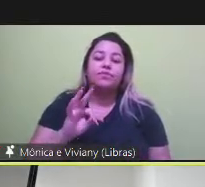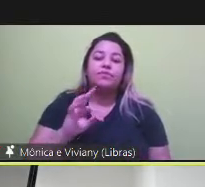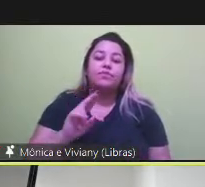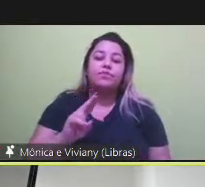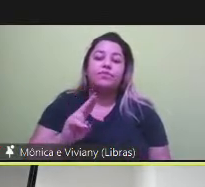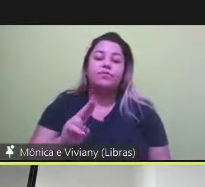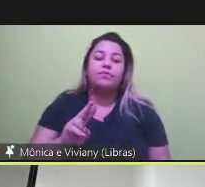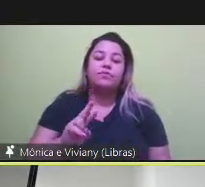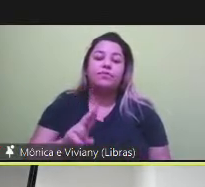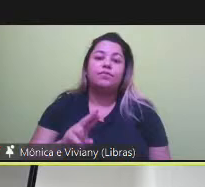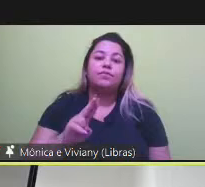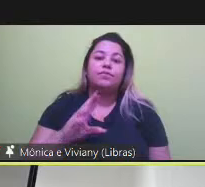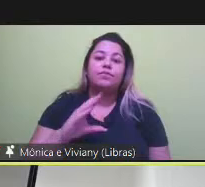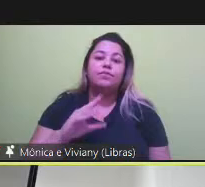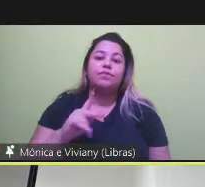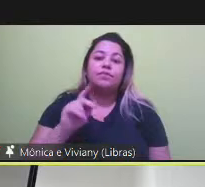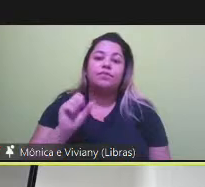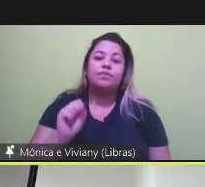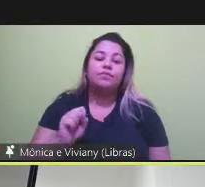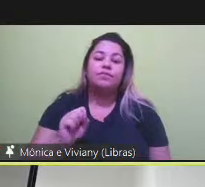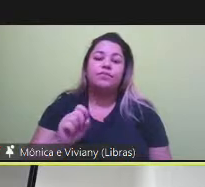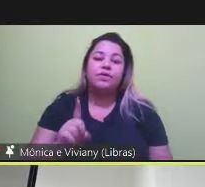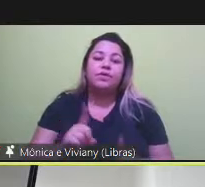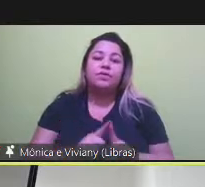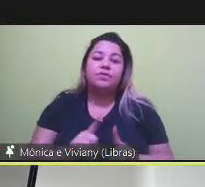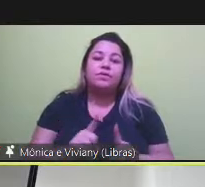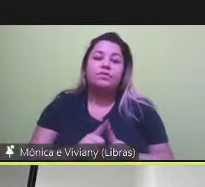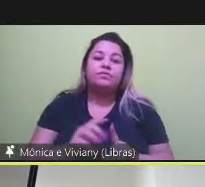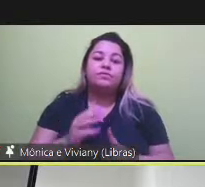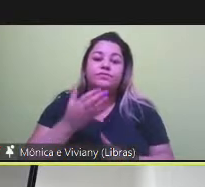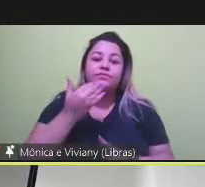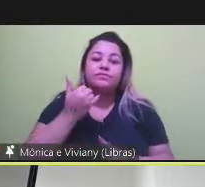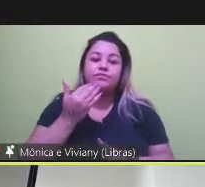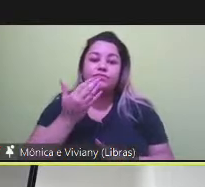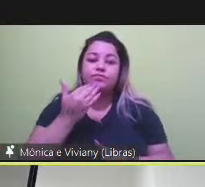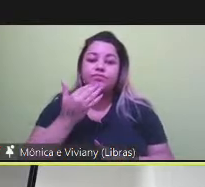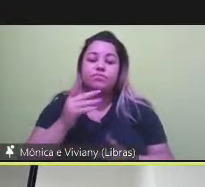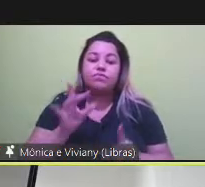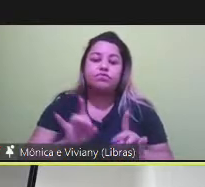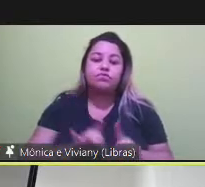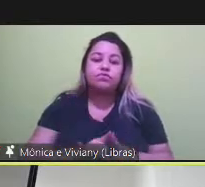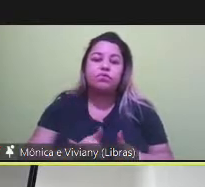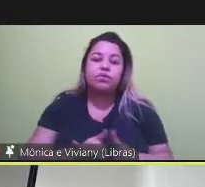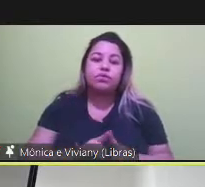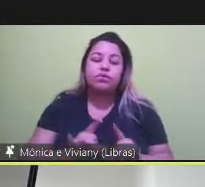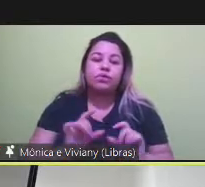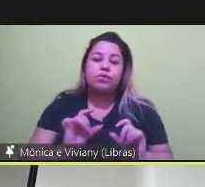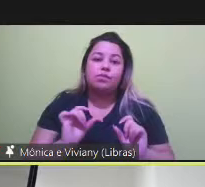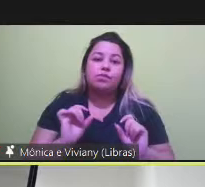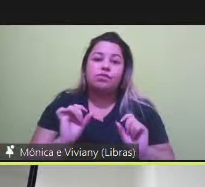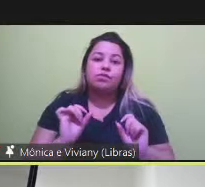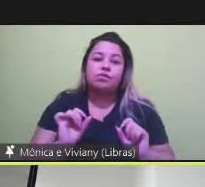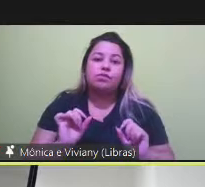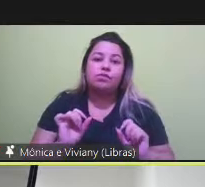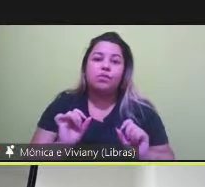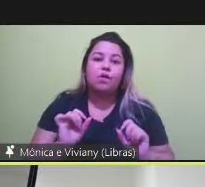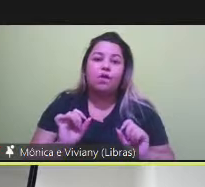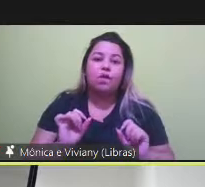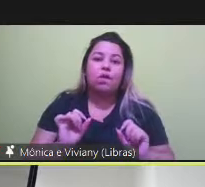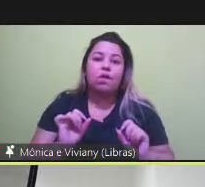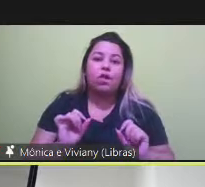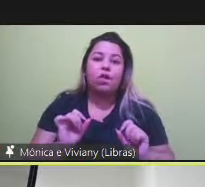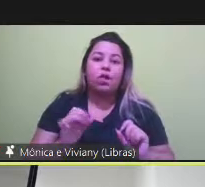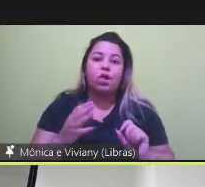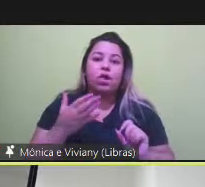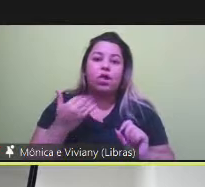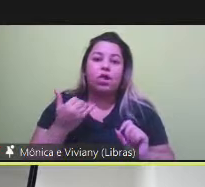considering the data of the last national report in our country that allowed us to identify which foods